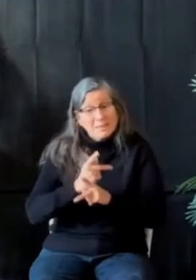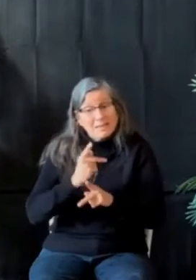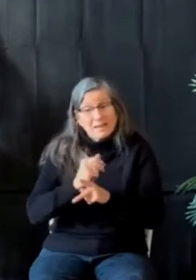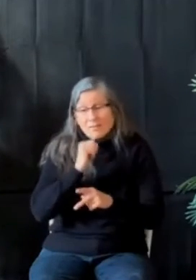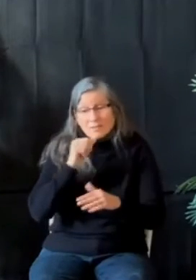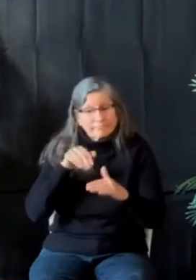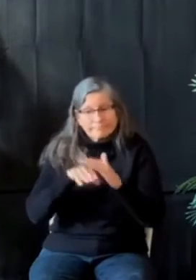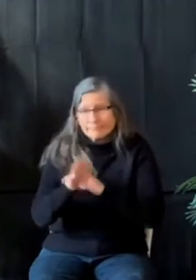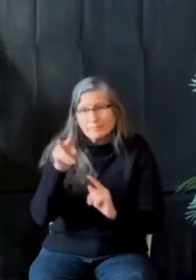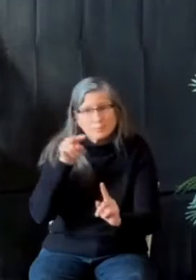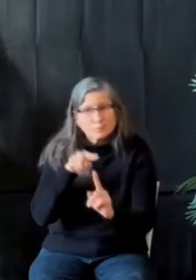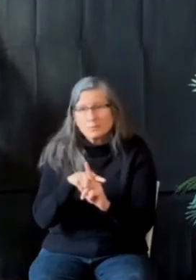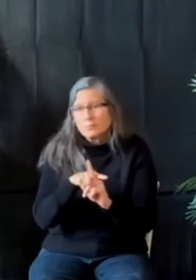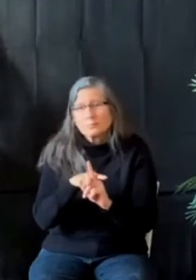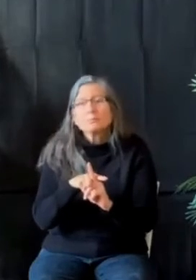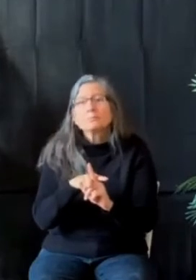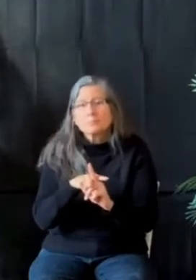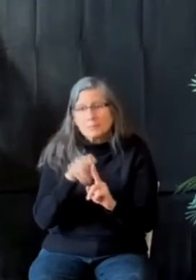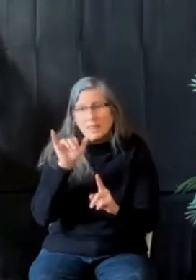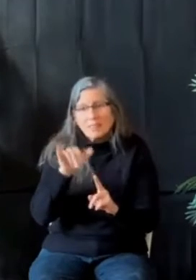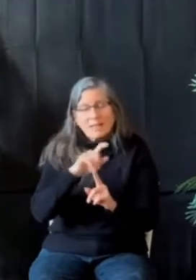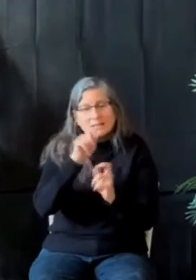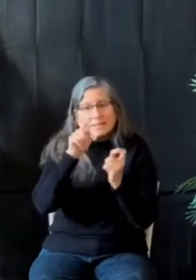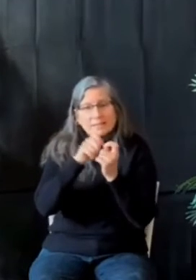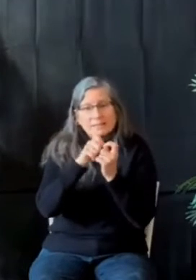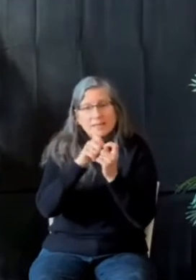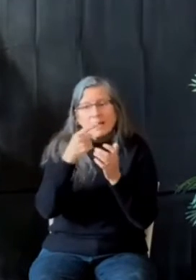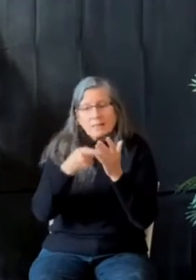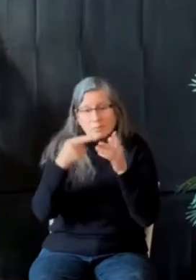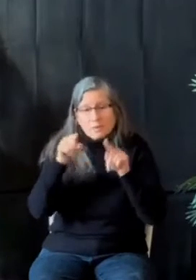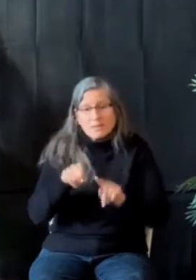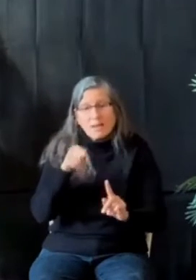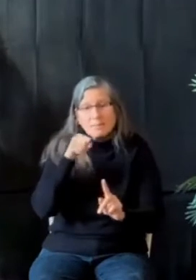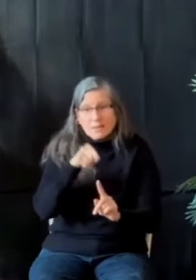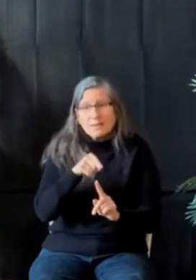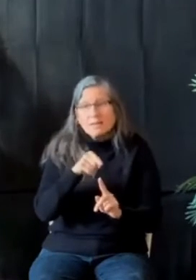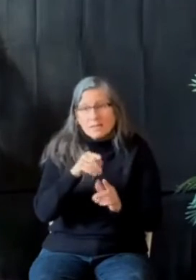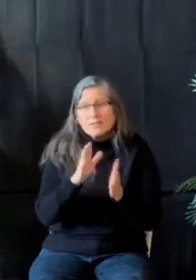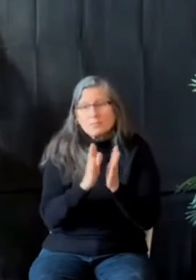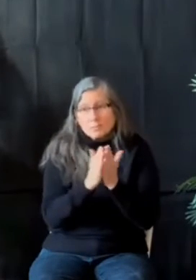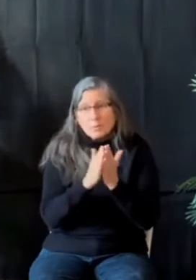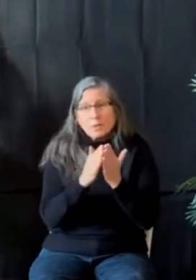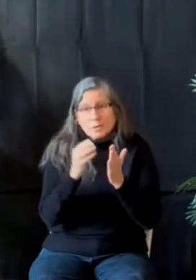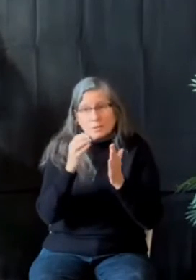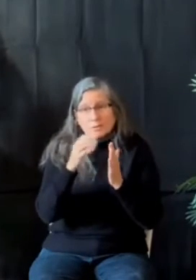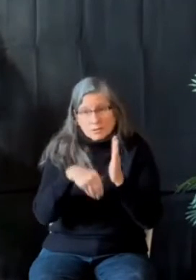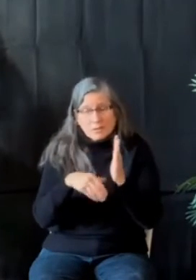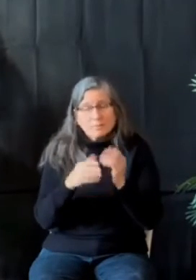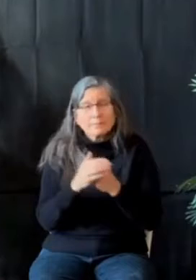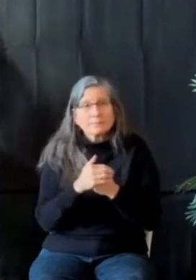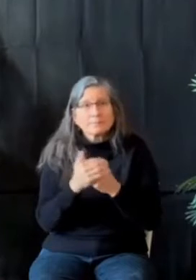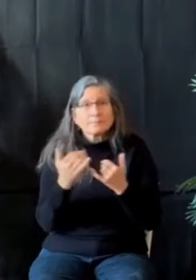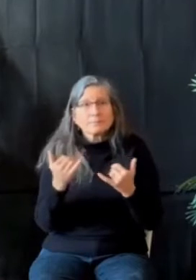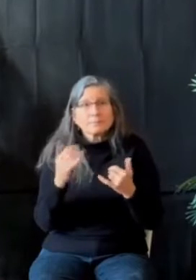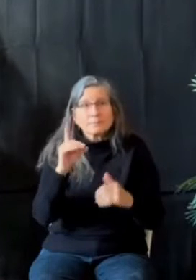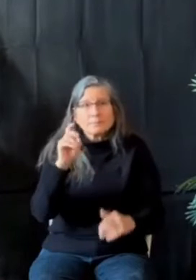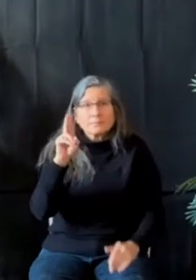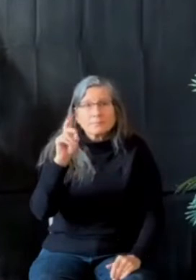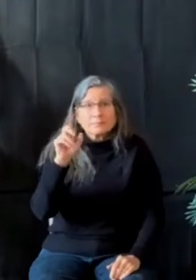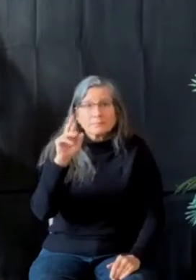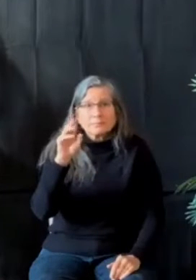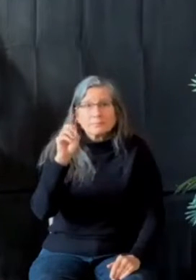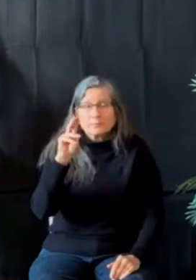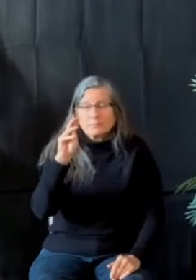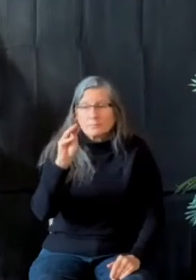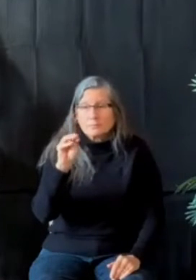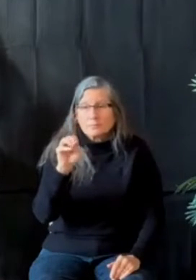into a trap. And that's exactly what was taking place here. In Deuteronomy chapter 22 and verse 22 is the passage that they were referring